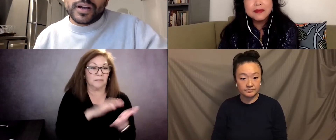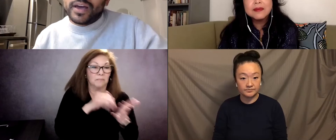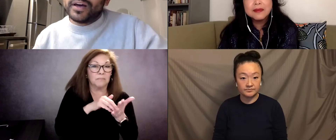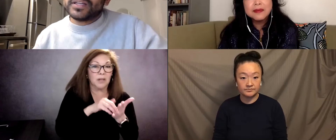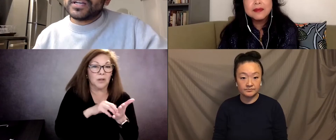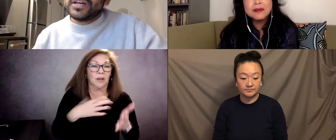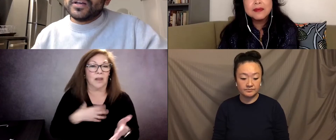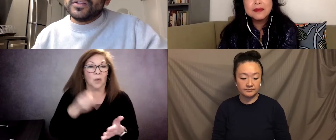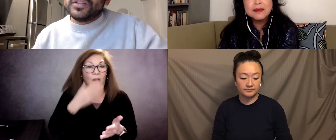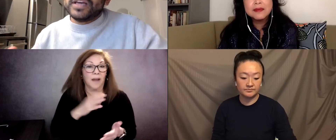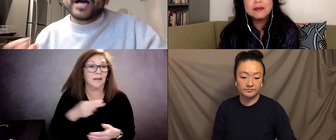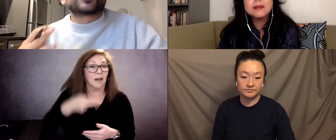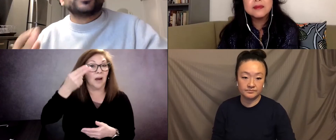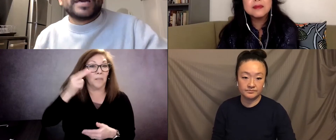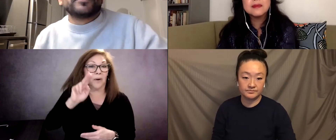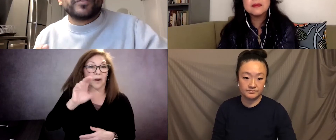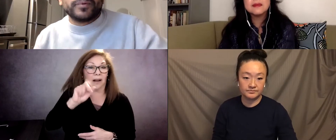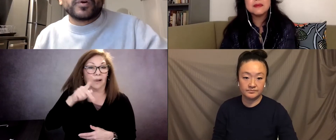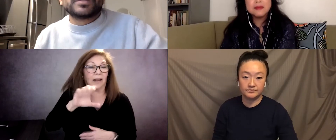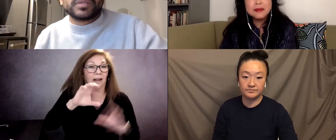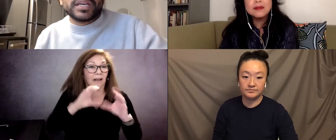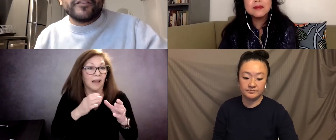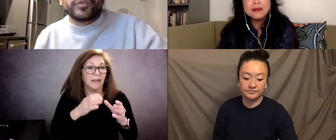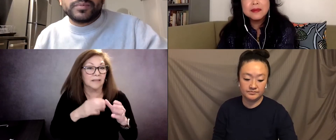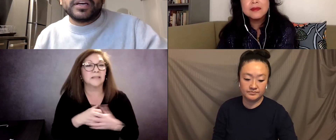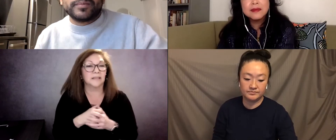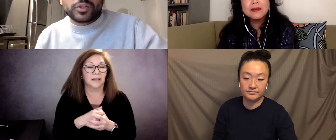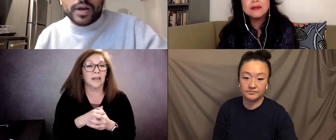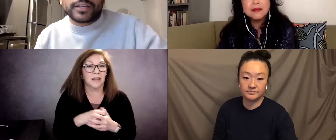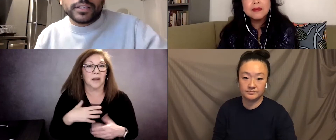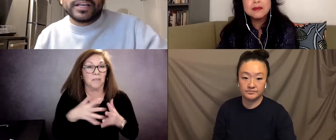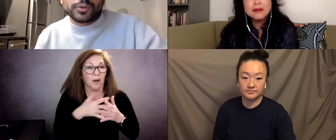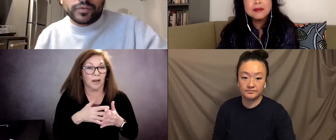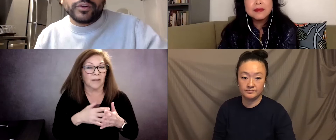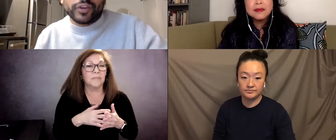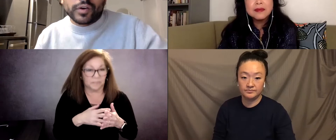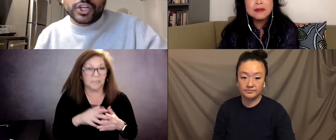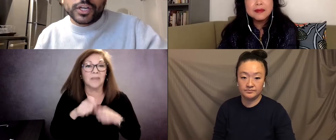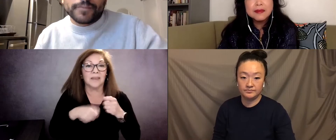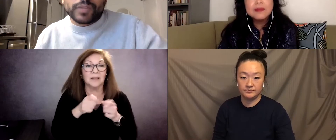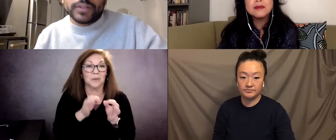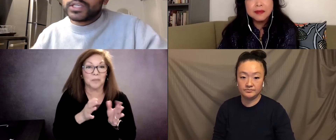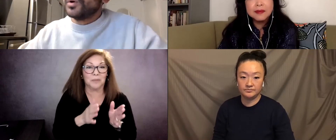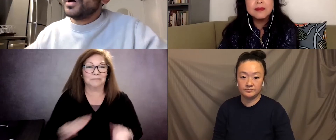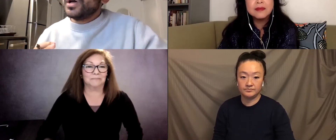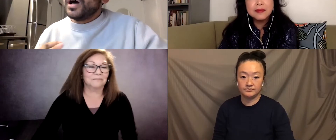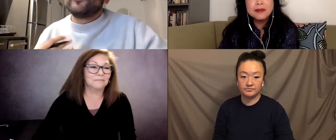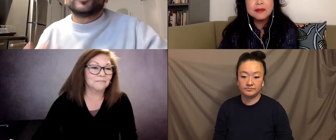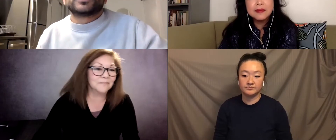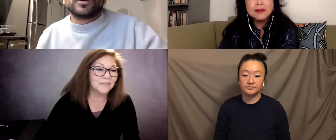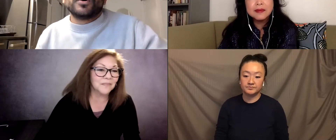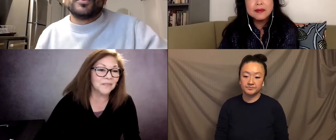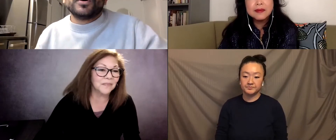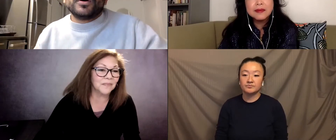consumer. And the actual labor of immigrants themselves was being abstracted in that sort of configuration. And so I